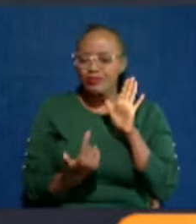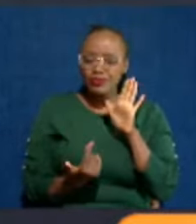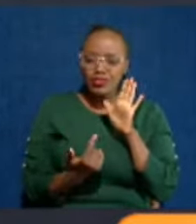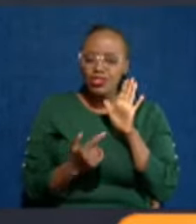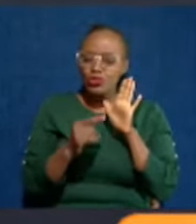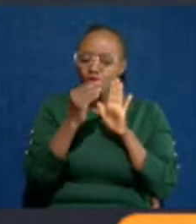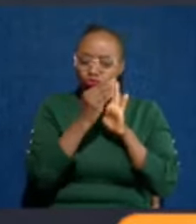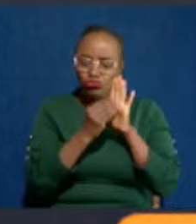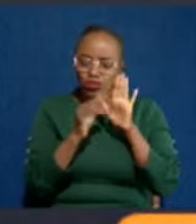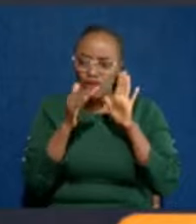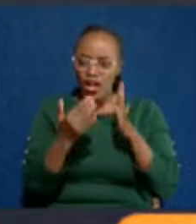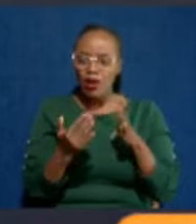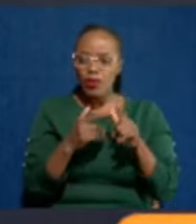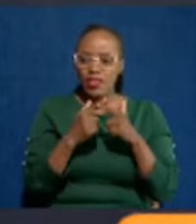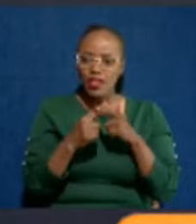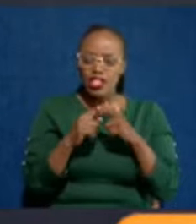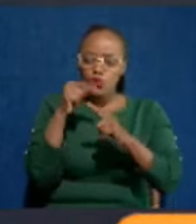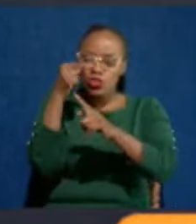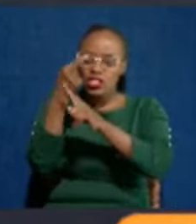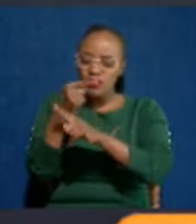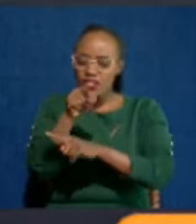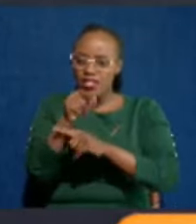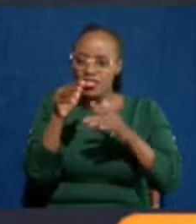How do you account for that? And how do you differentiate that